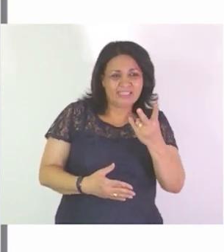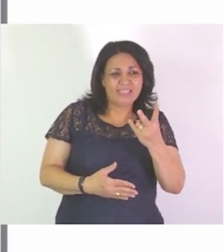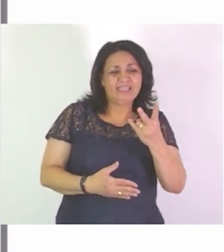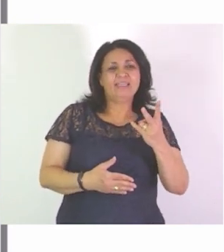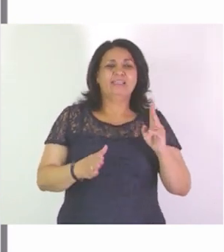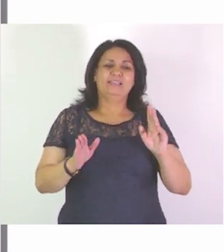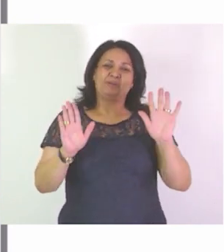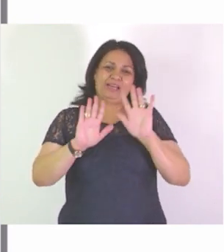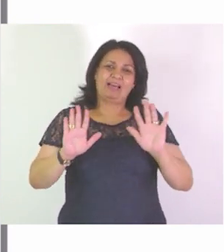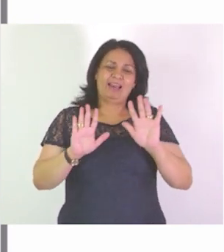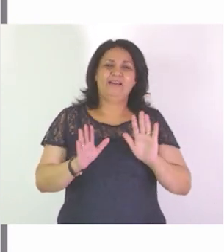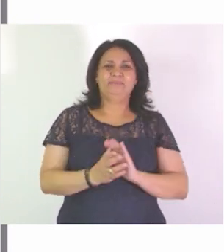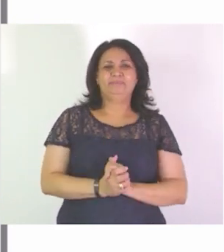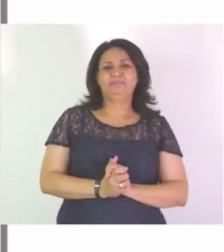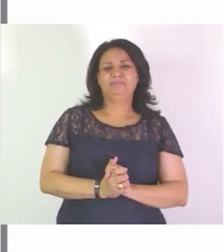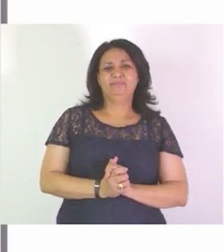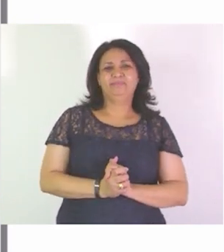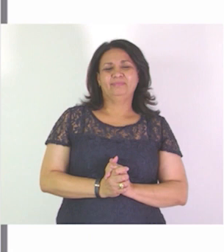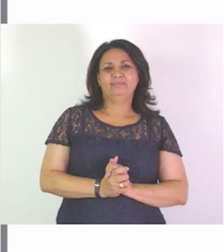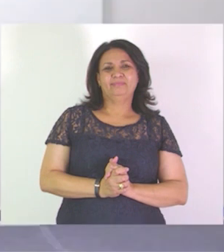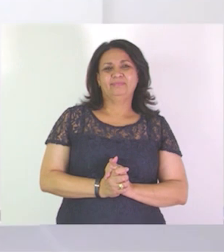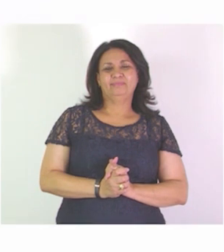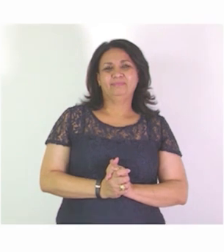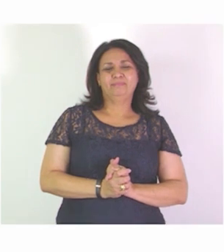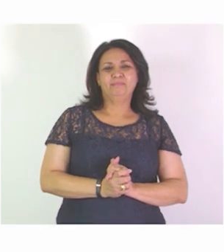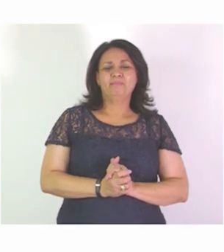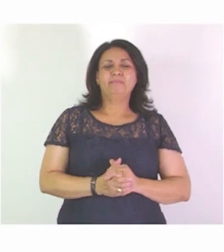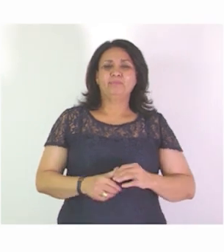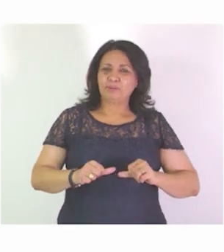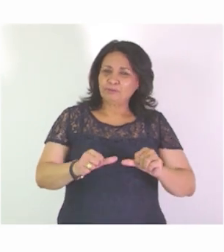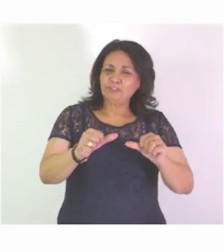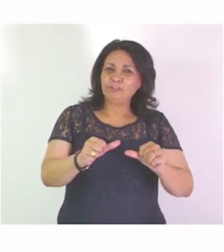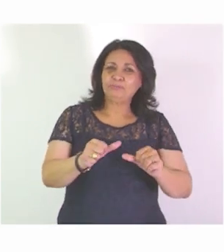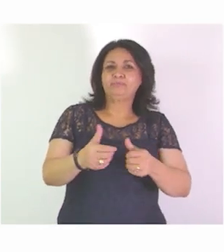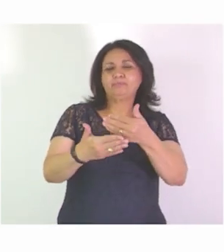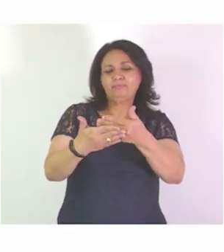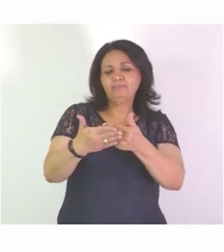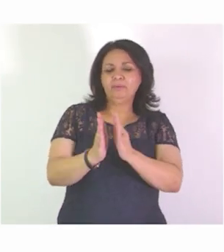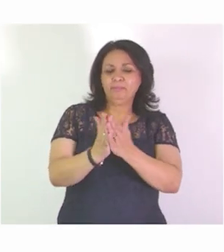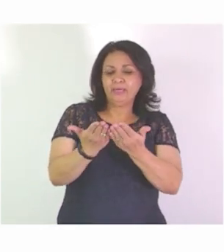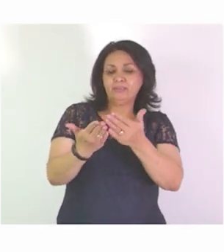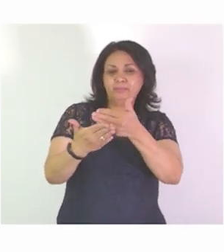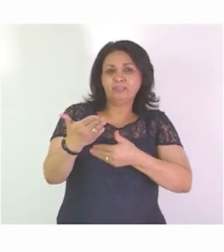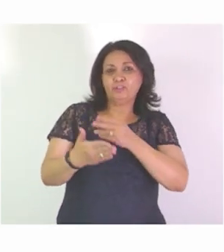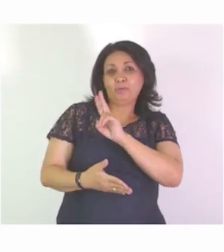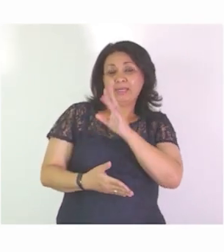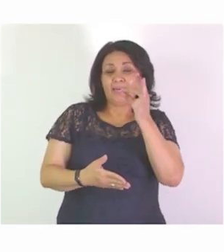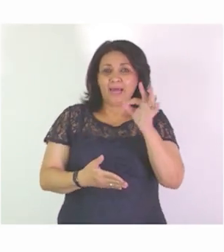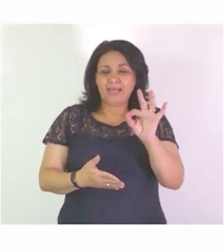you to color in. And you can move on to page 29 when you are done. Remember to